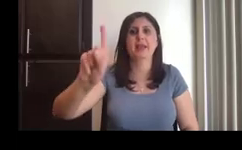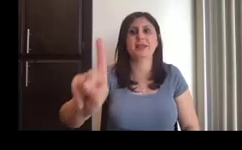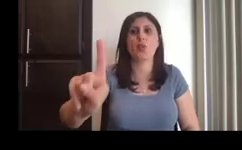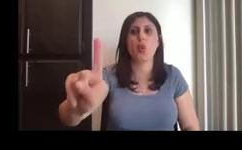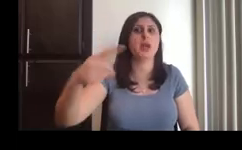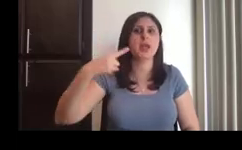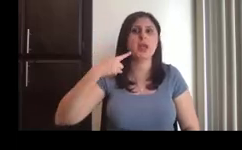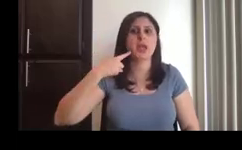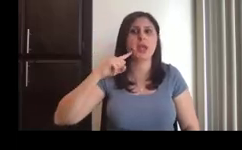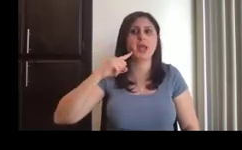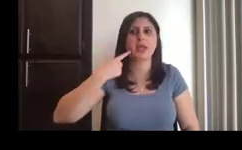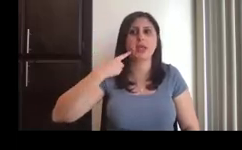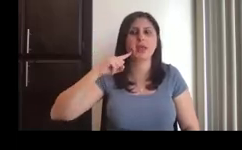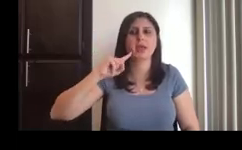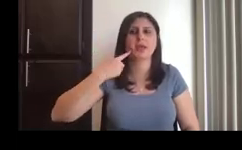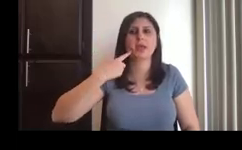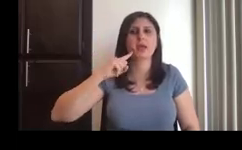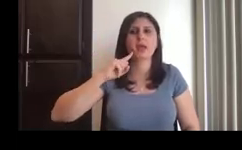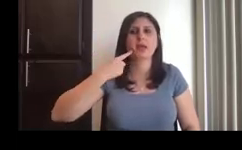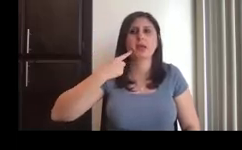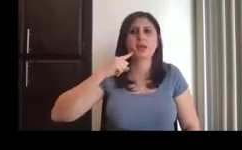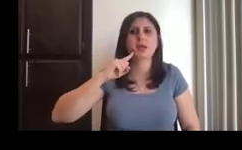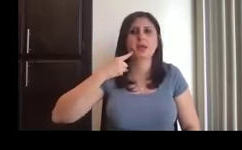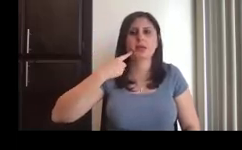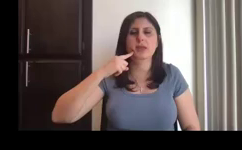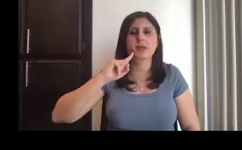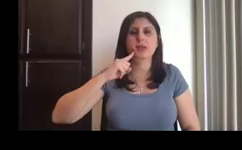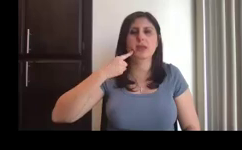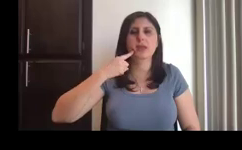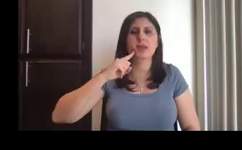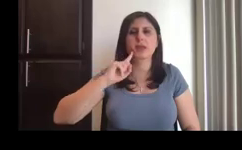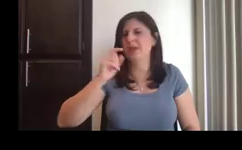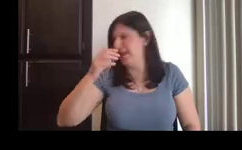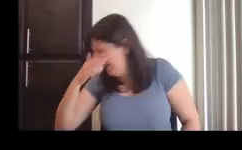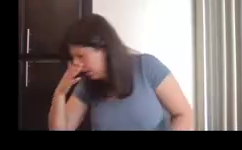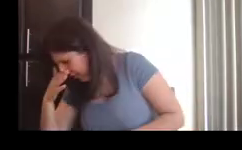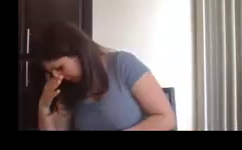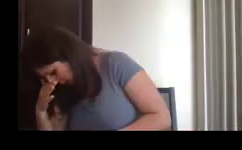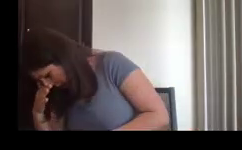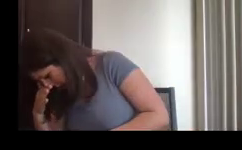Candy is a 1. Candy.